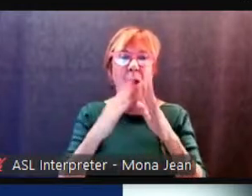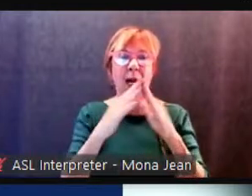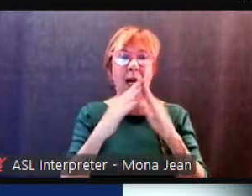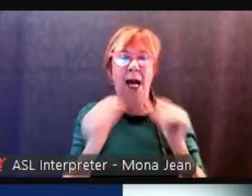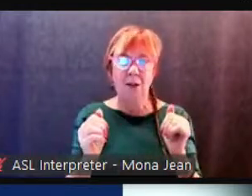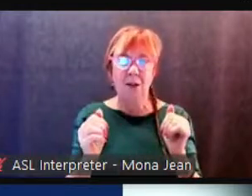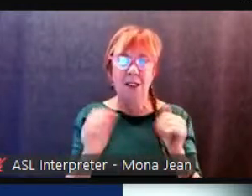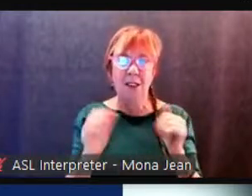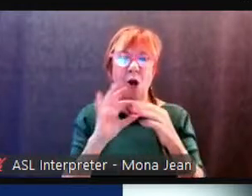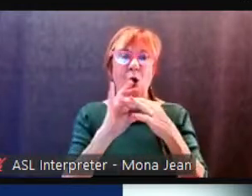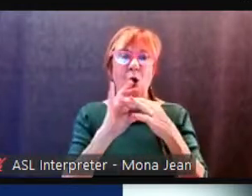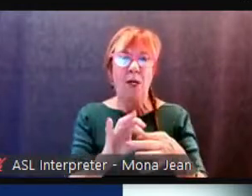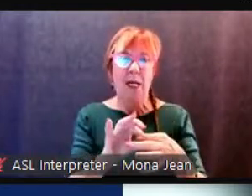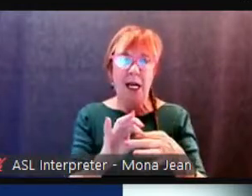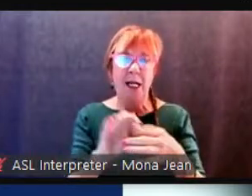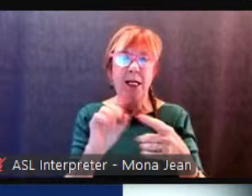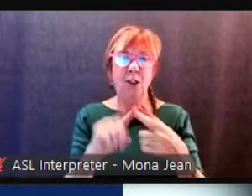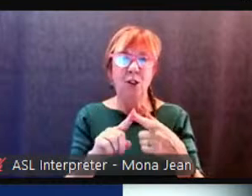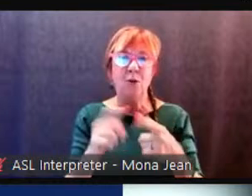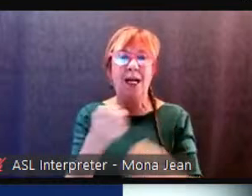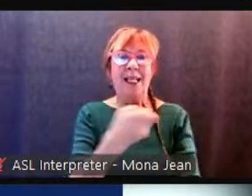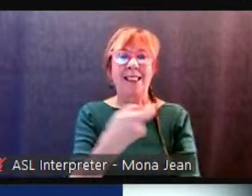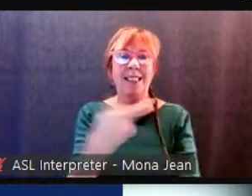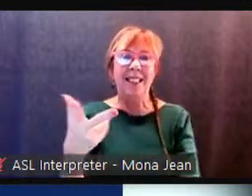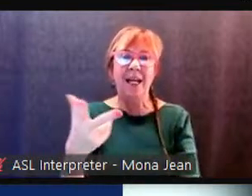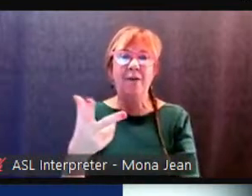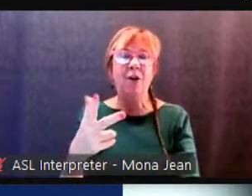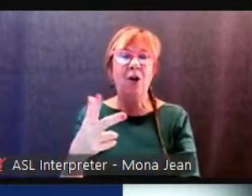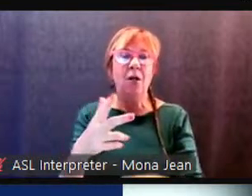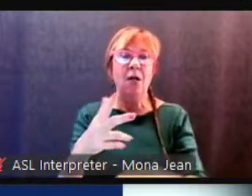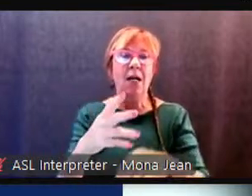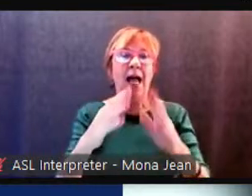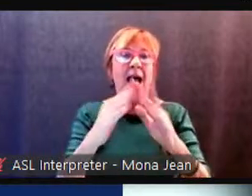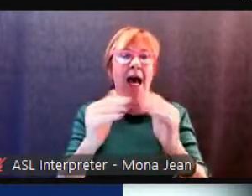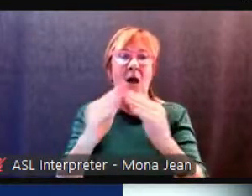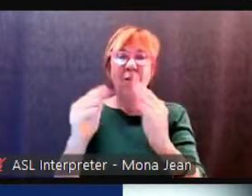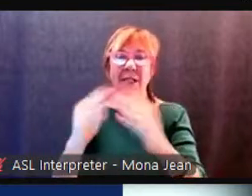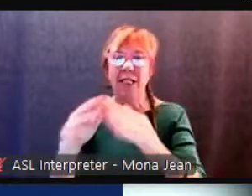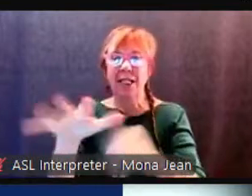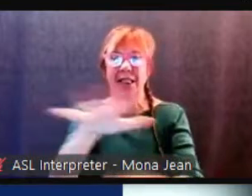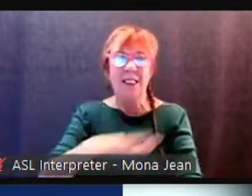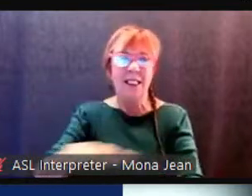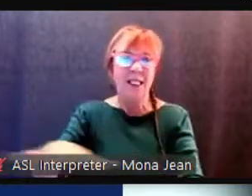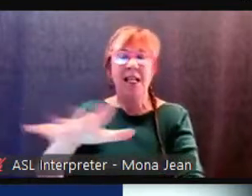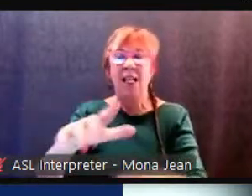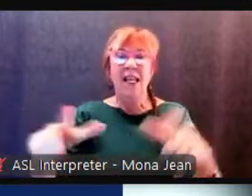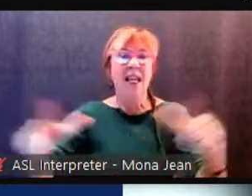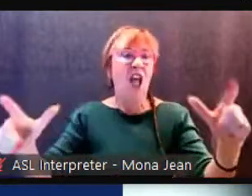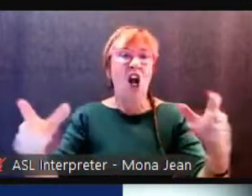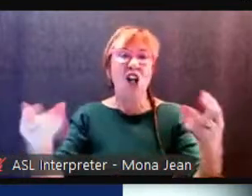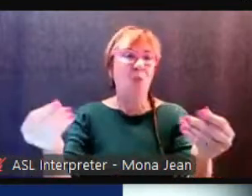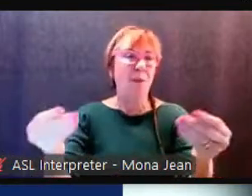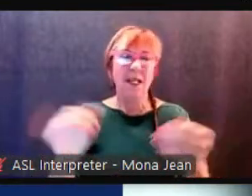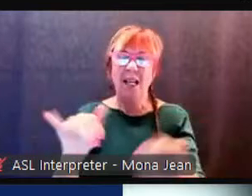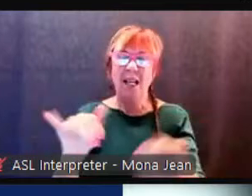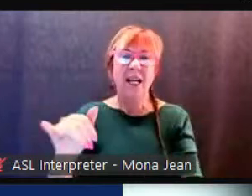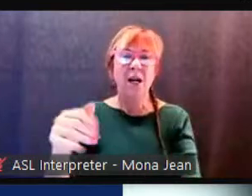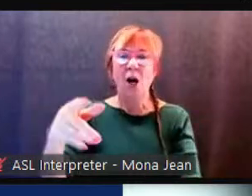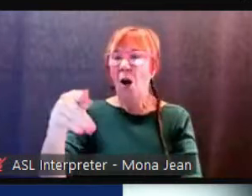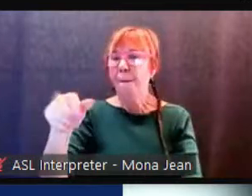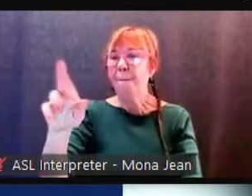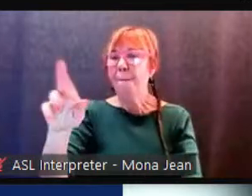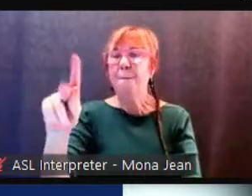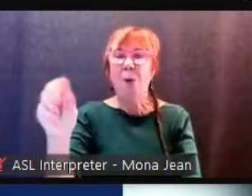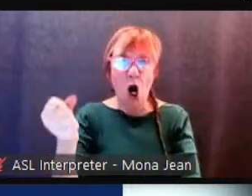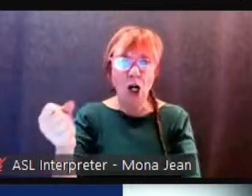as it relates to placing a number of temporary housing units on large properties containing things like parks or parking lots. So